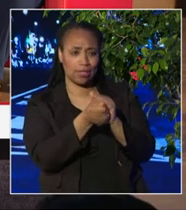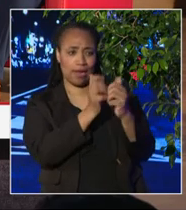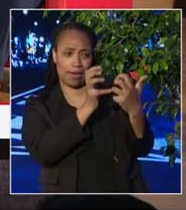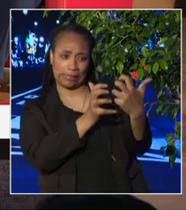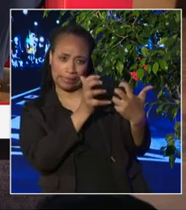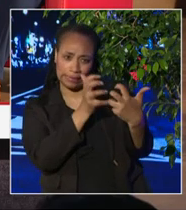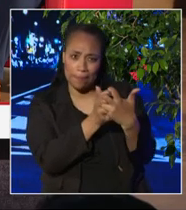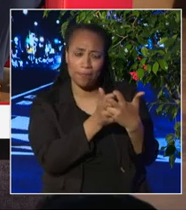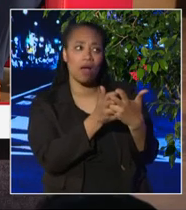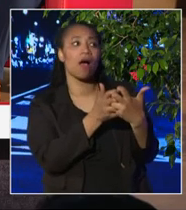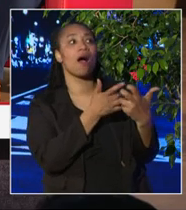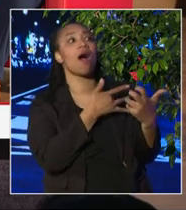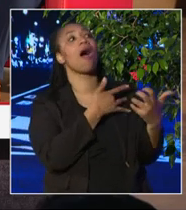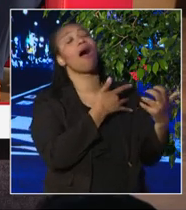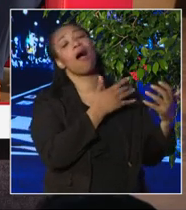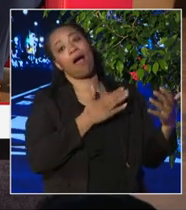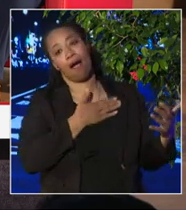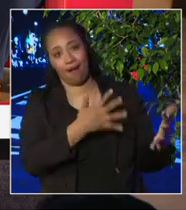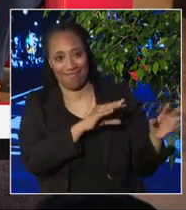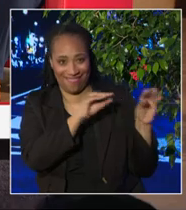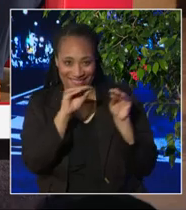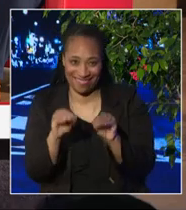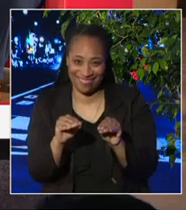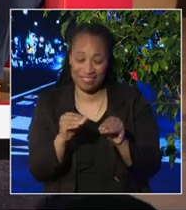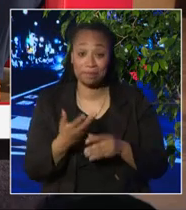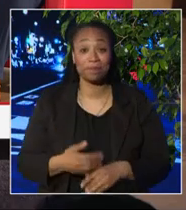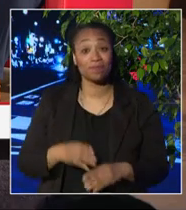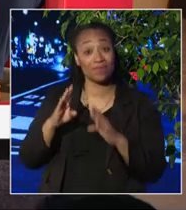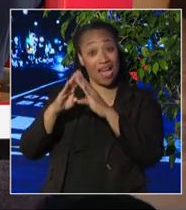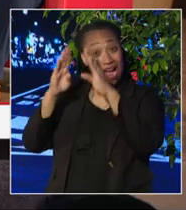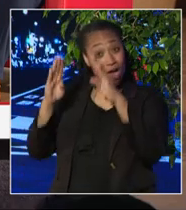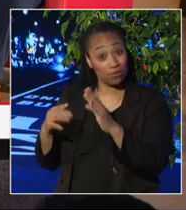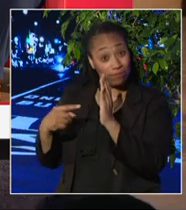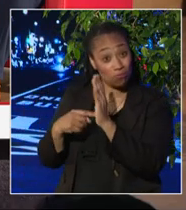investment in housing in general across the district